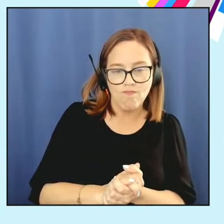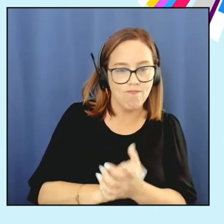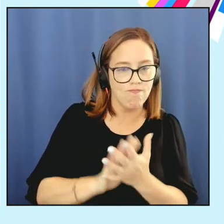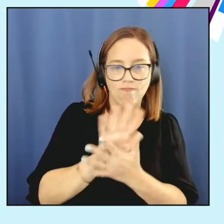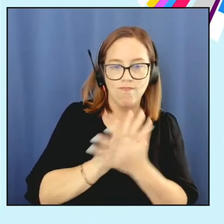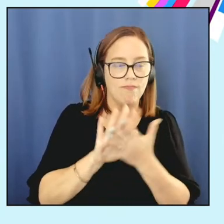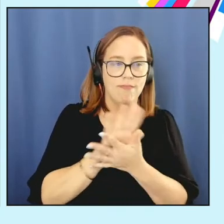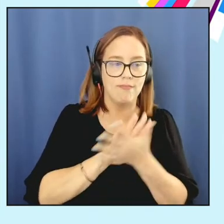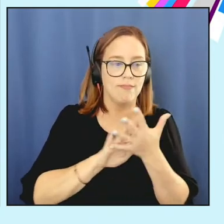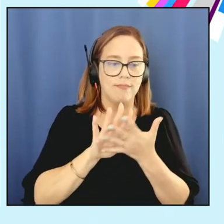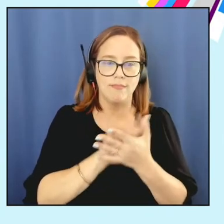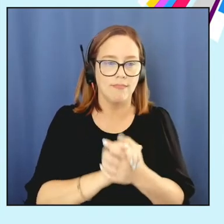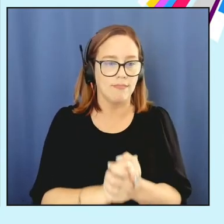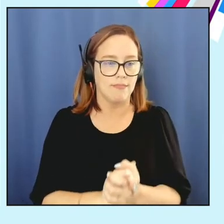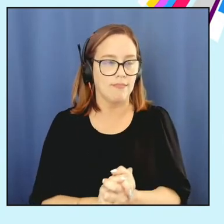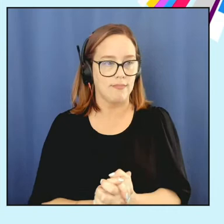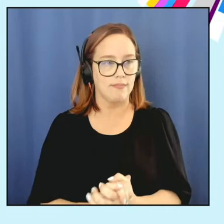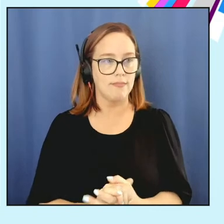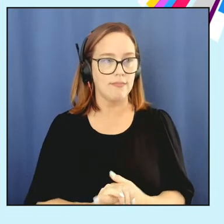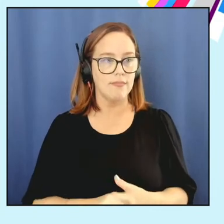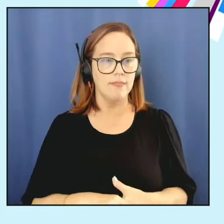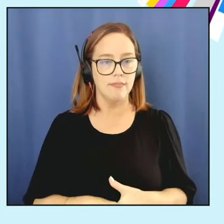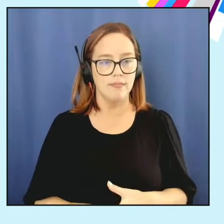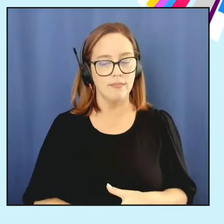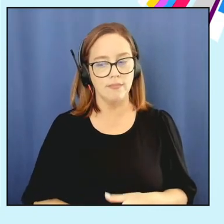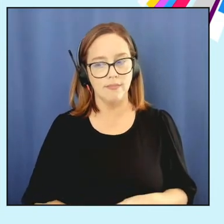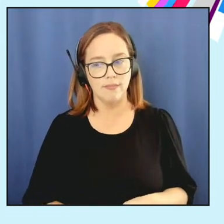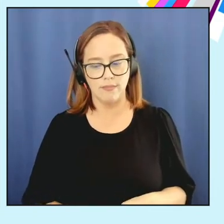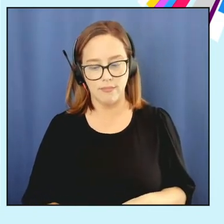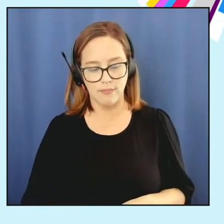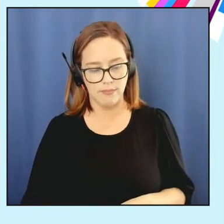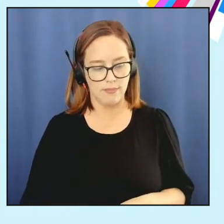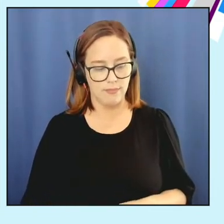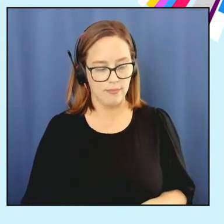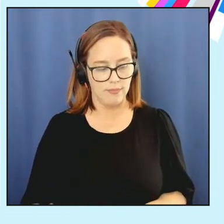great. There are countries where rights are